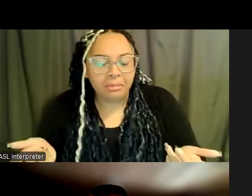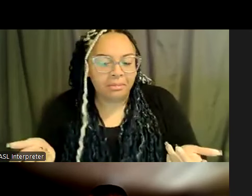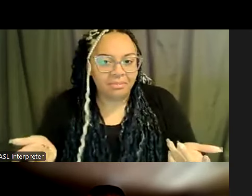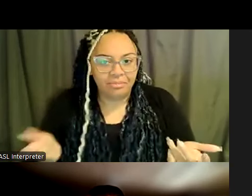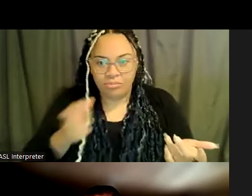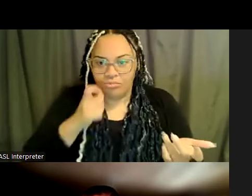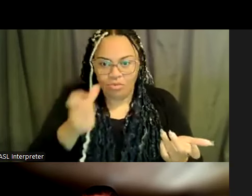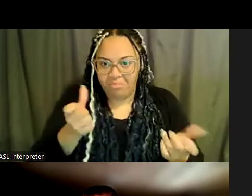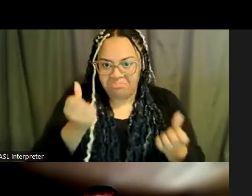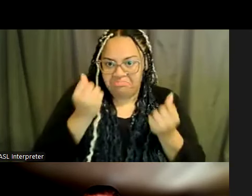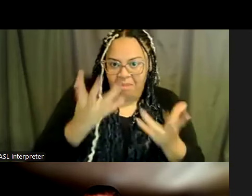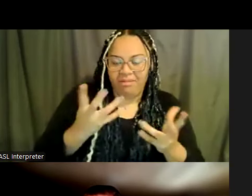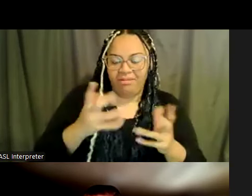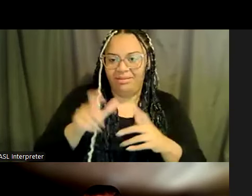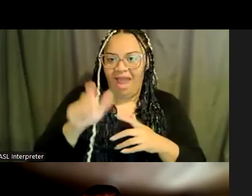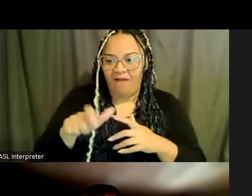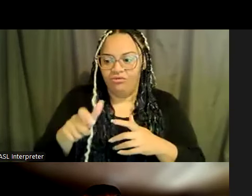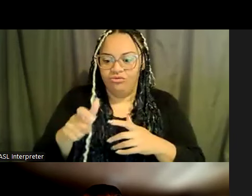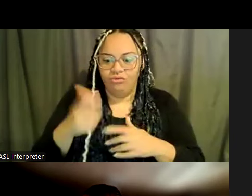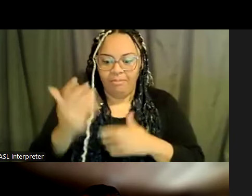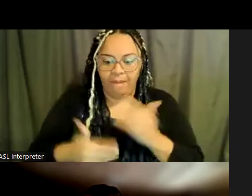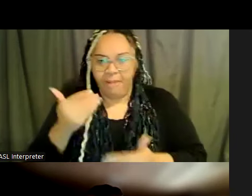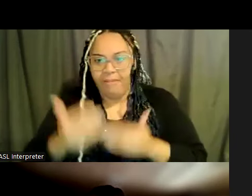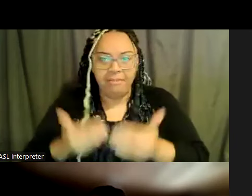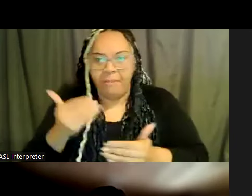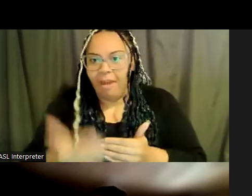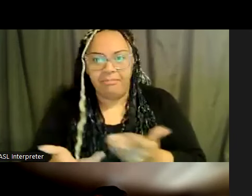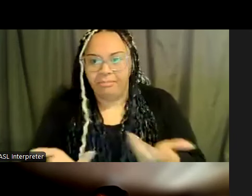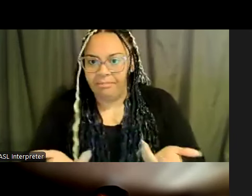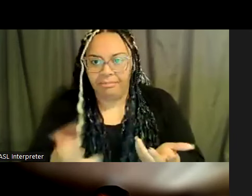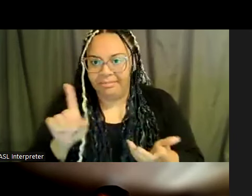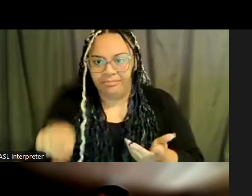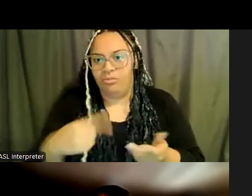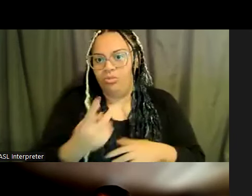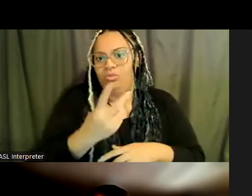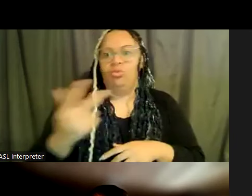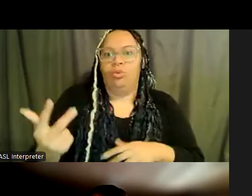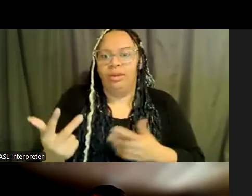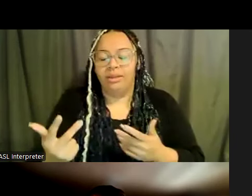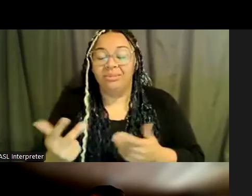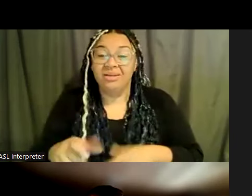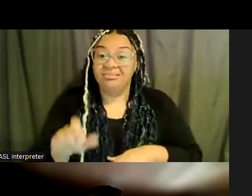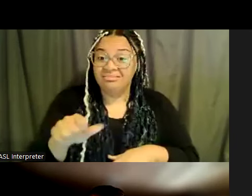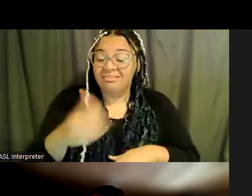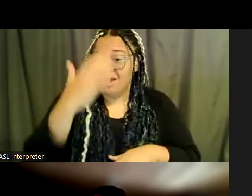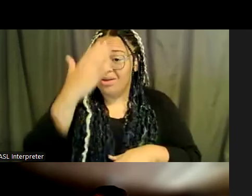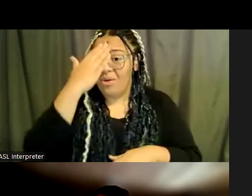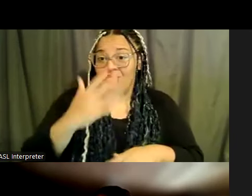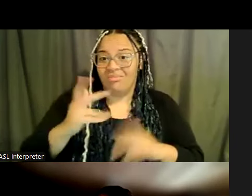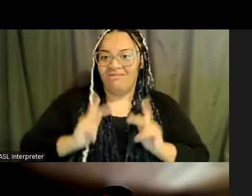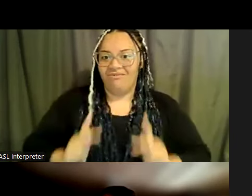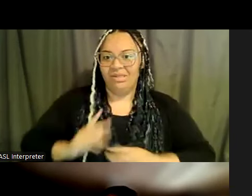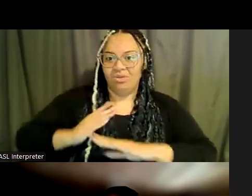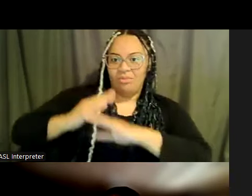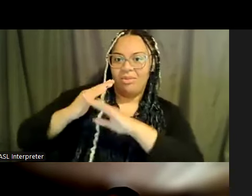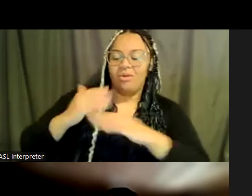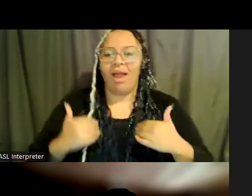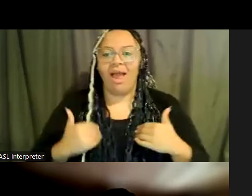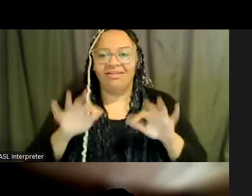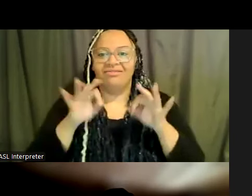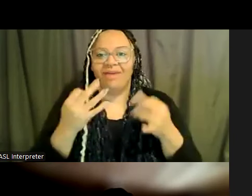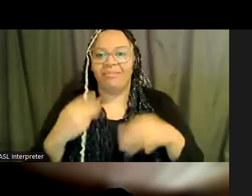necessitated in me making that attempt. And even more so, there is a little bit of a physical barrier. I know someone very well who had a family member that